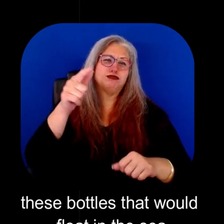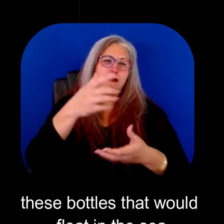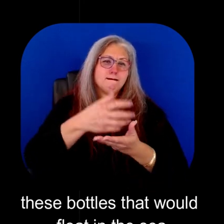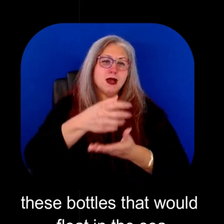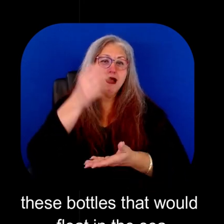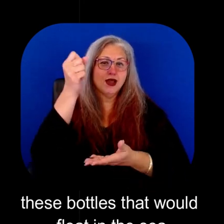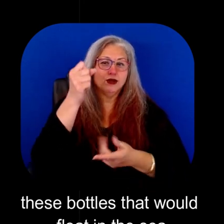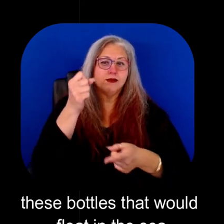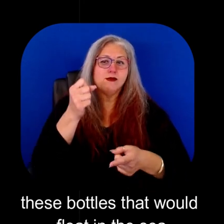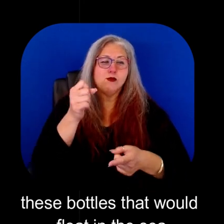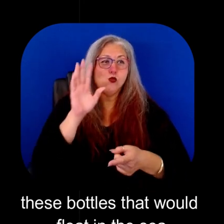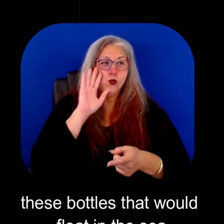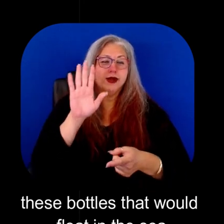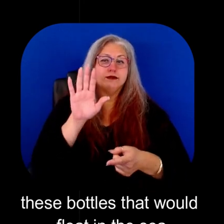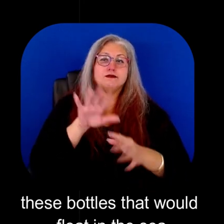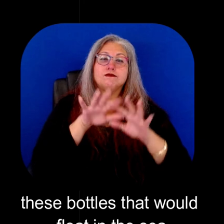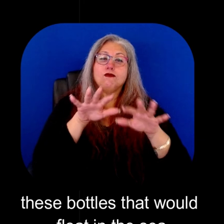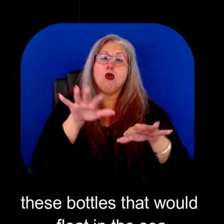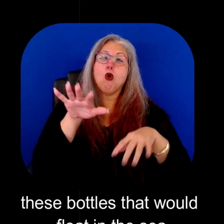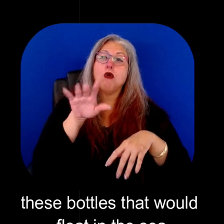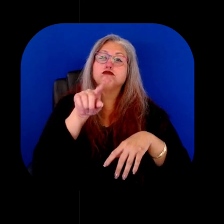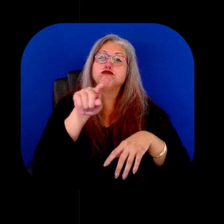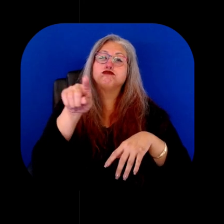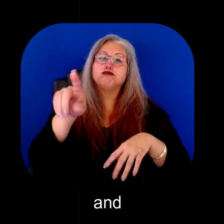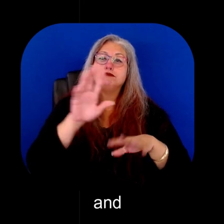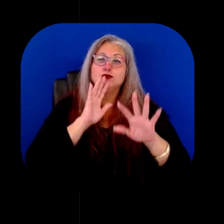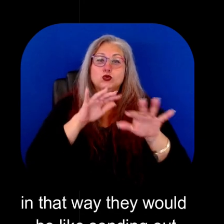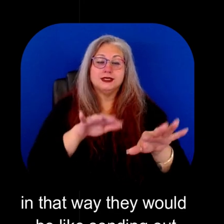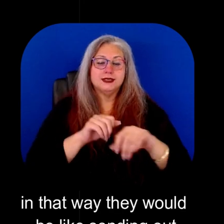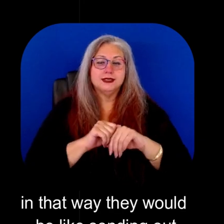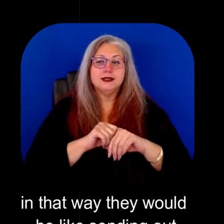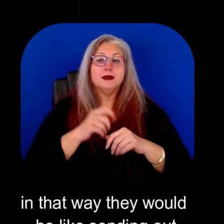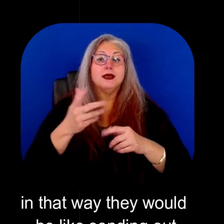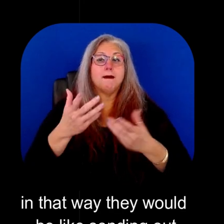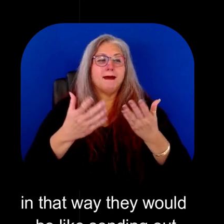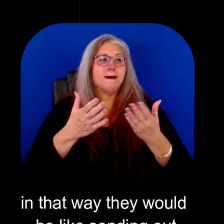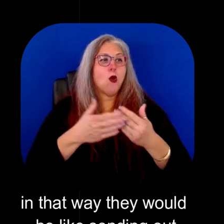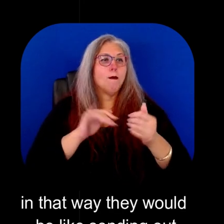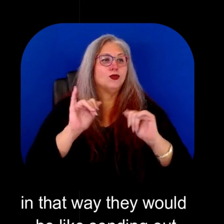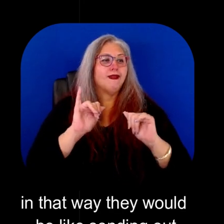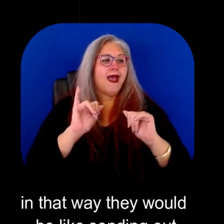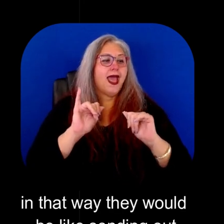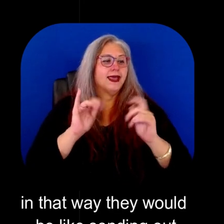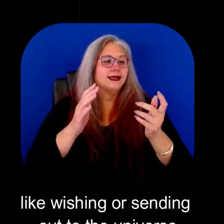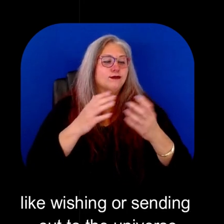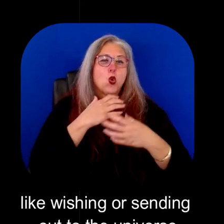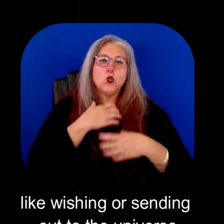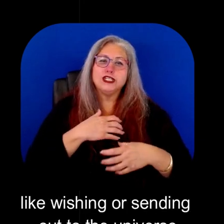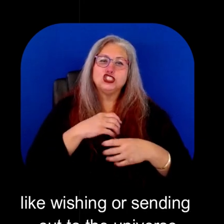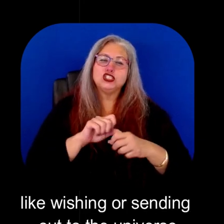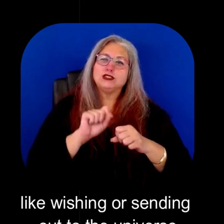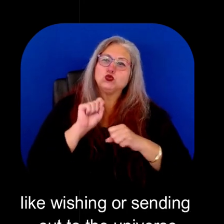bottles that would float in the sea. In that way, they would be like sending out, like